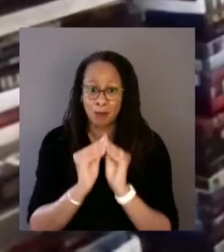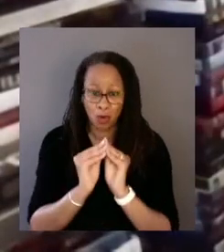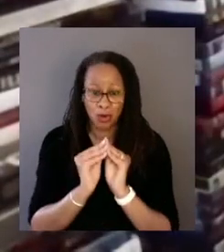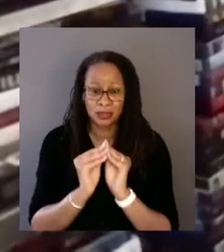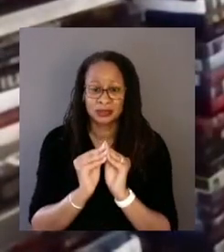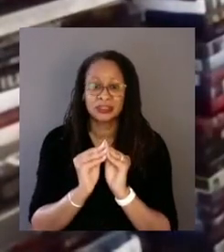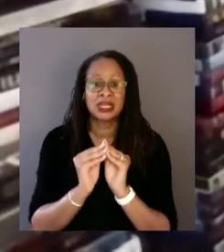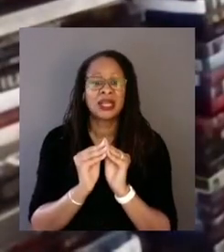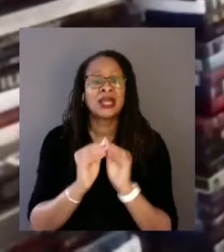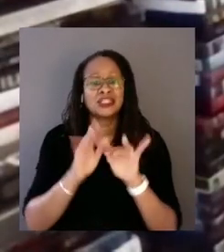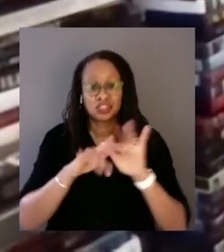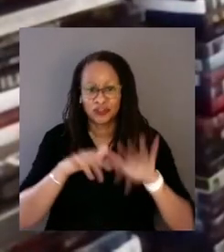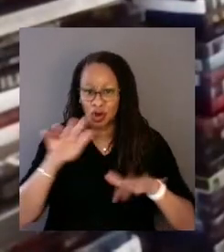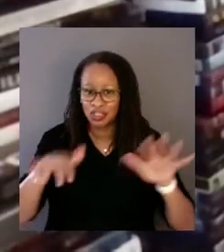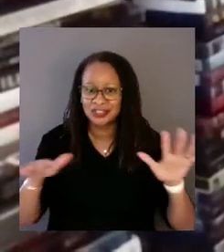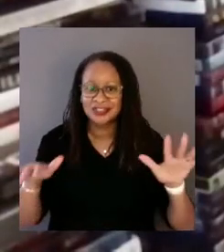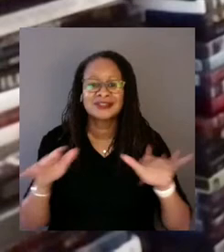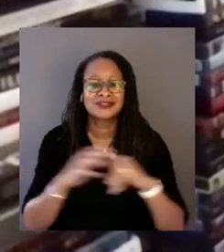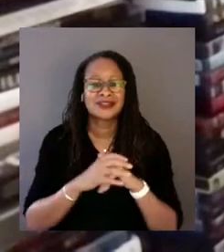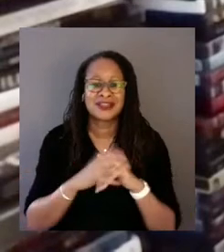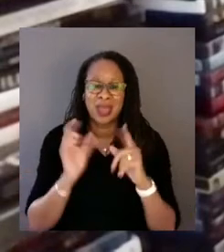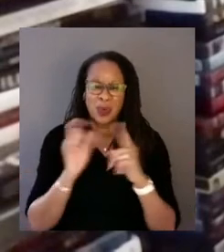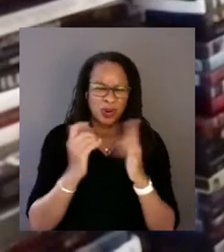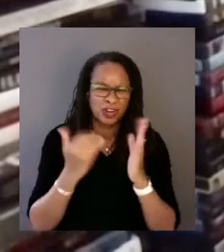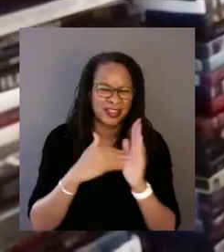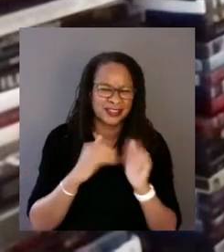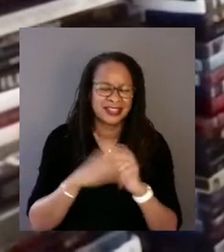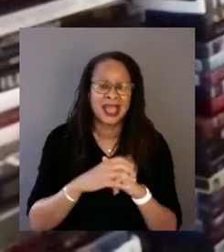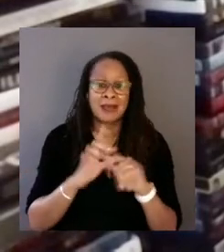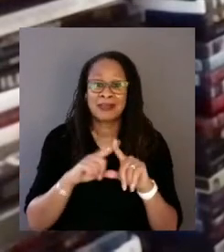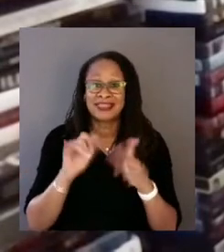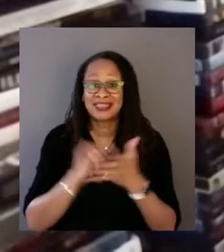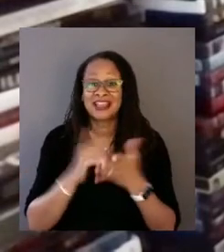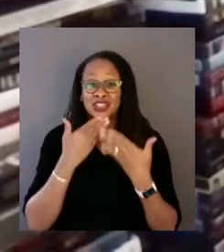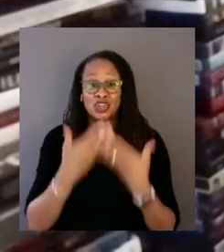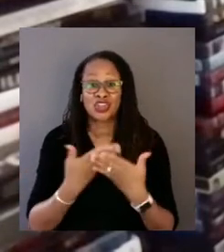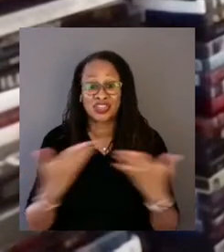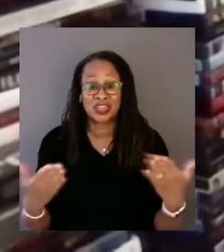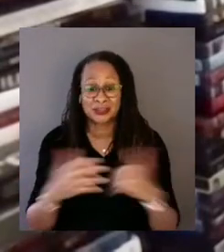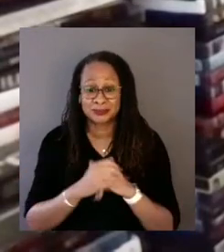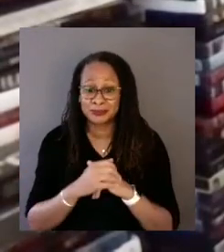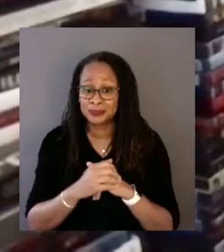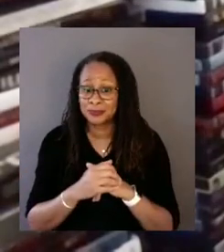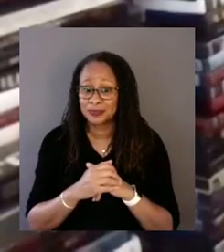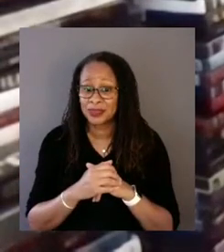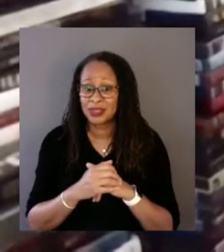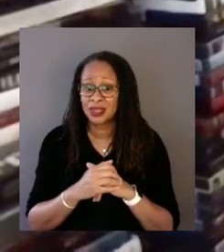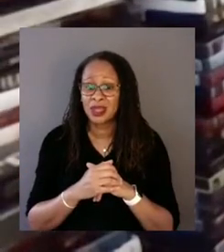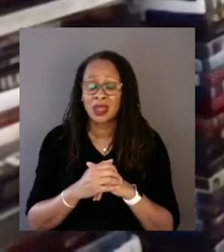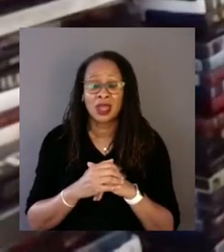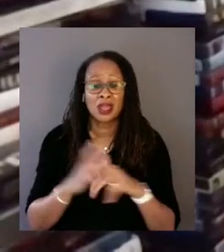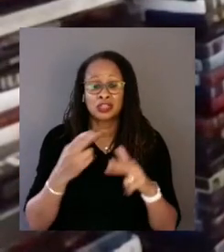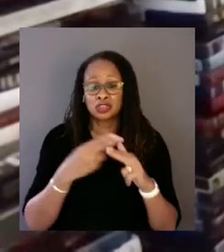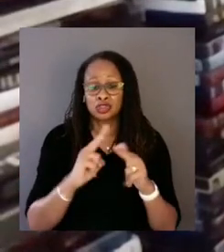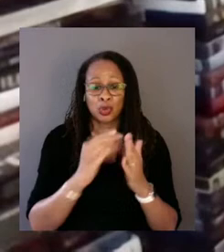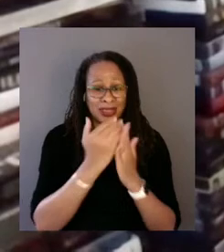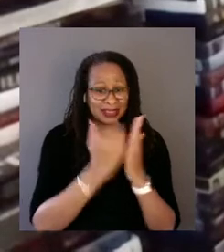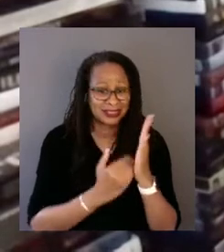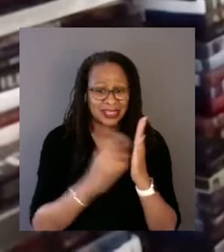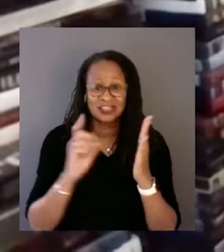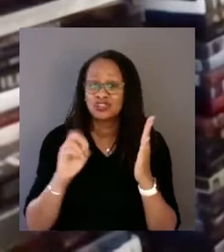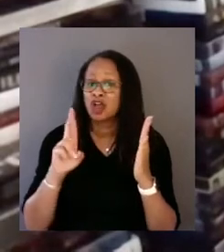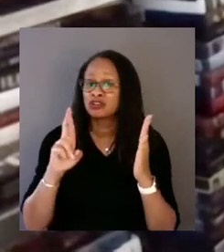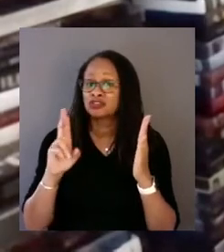it has. And I think that's a good thing. And that reflects on the short list, what's getting in the short list and the